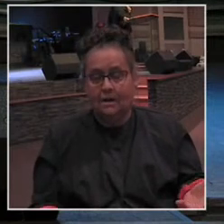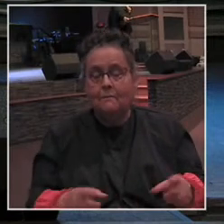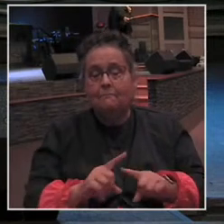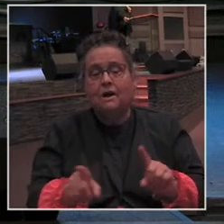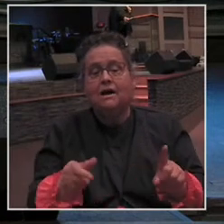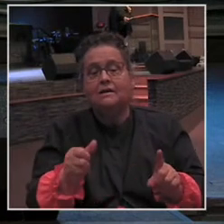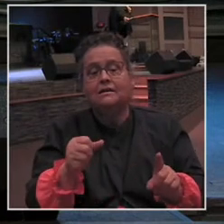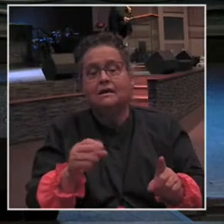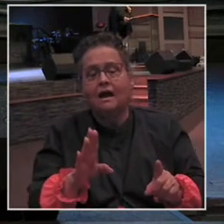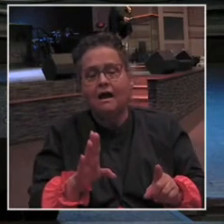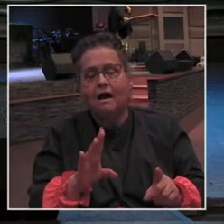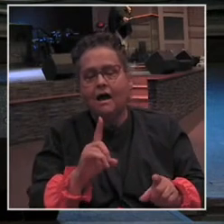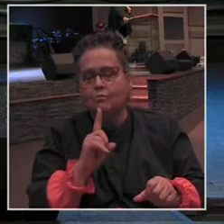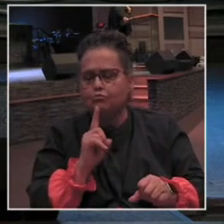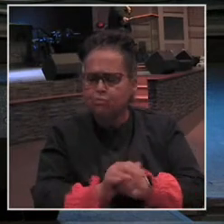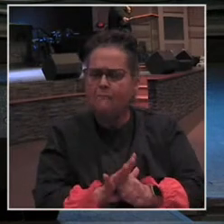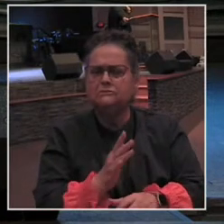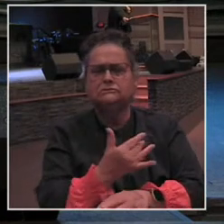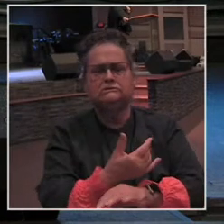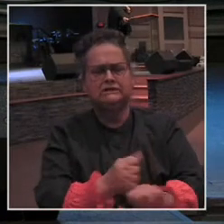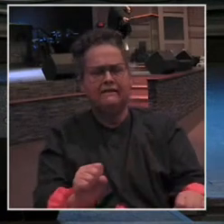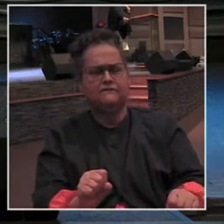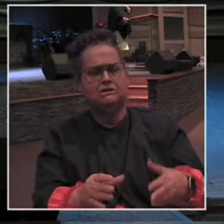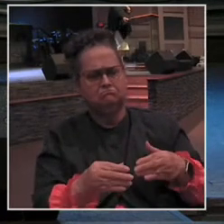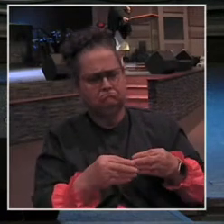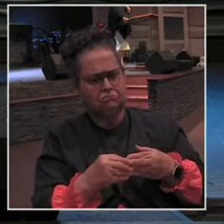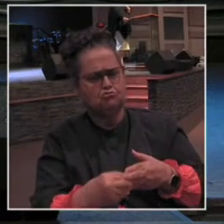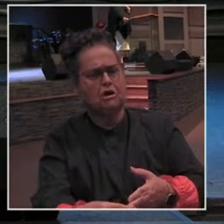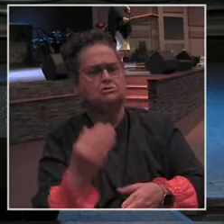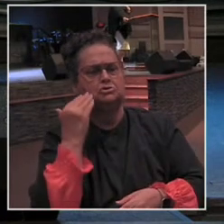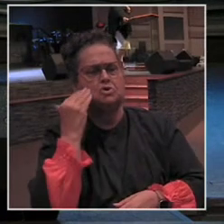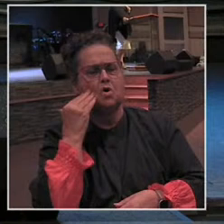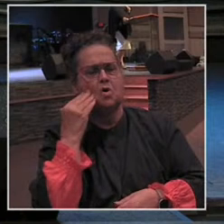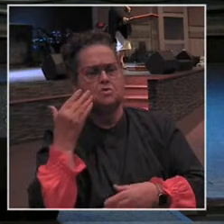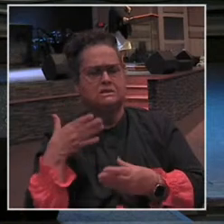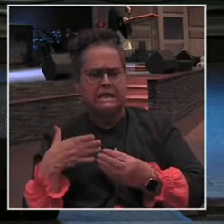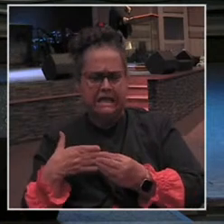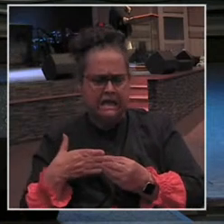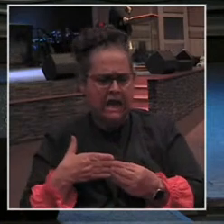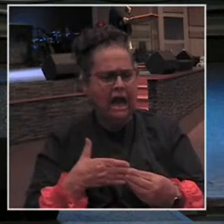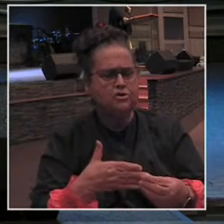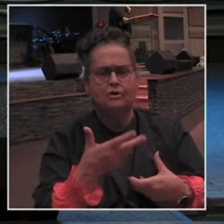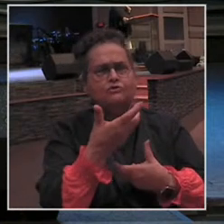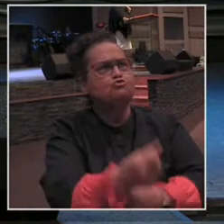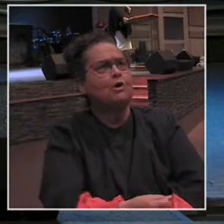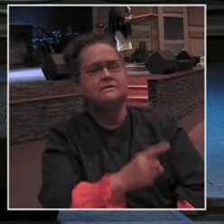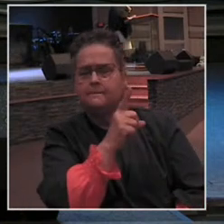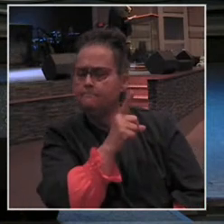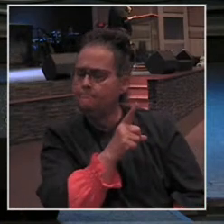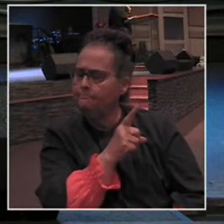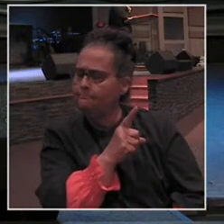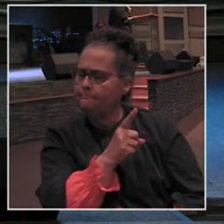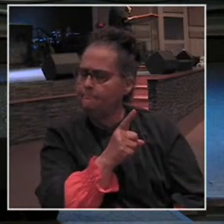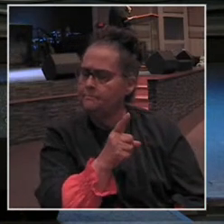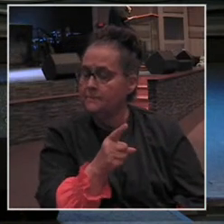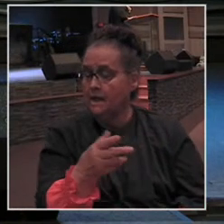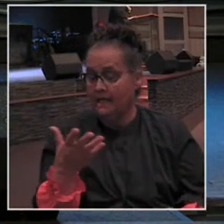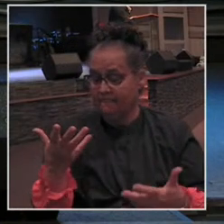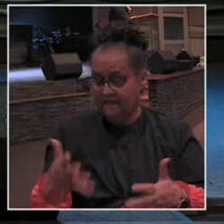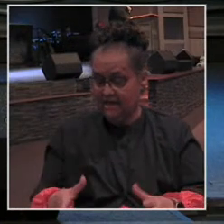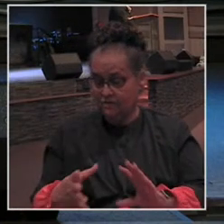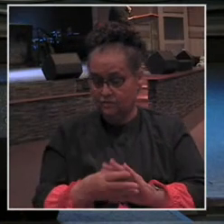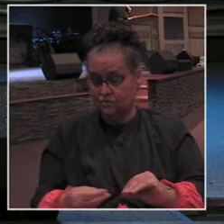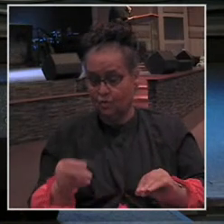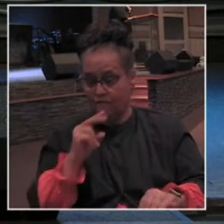God ensures the vessel's safety and direction. God guides you, and you just trust him. At the end of Noah's story,